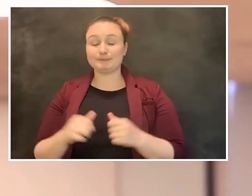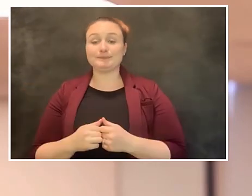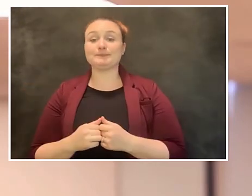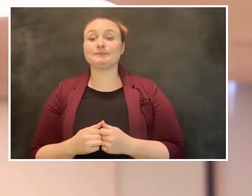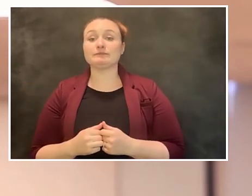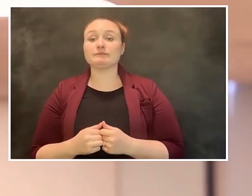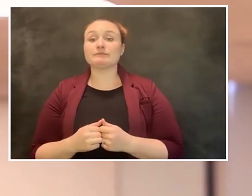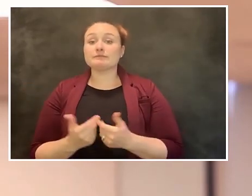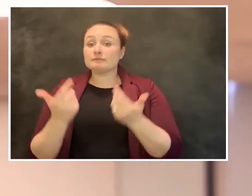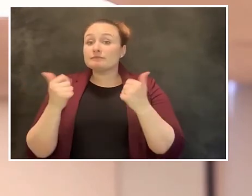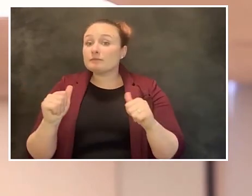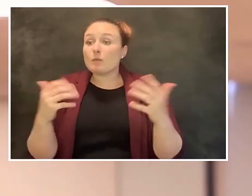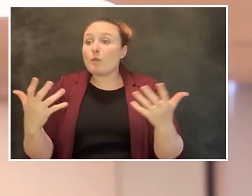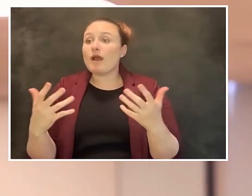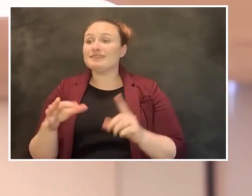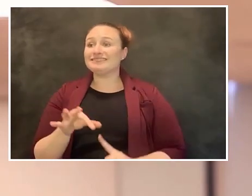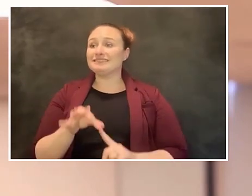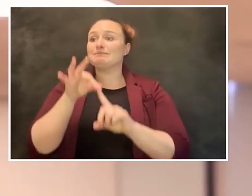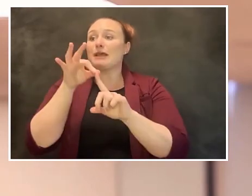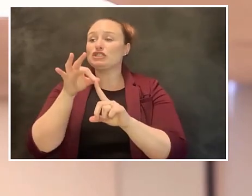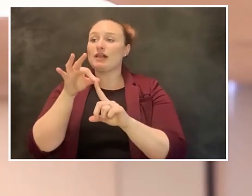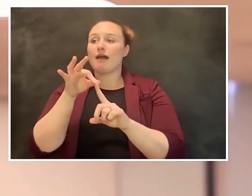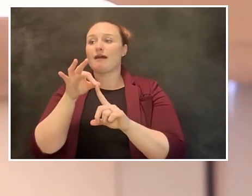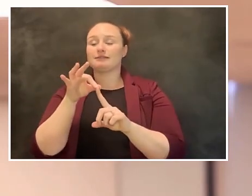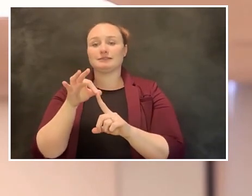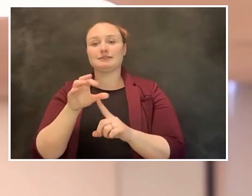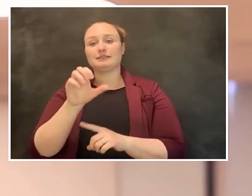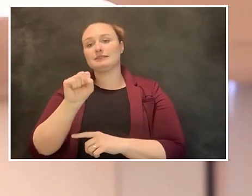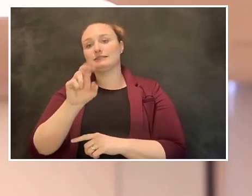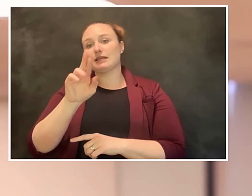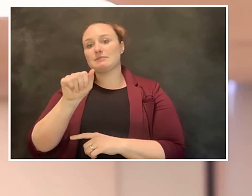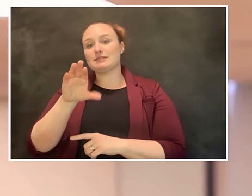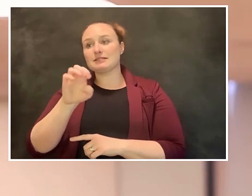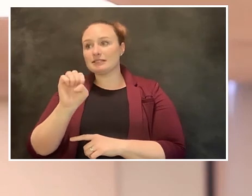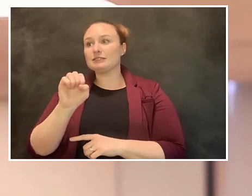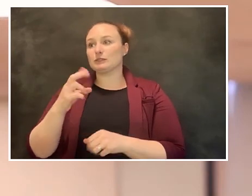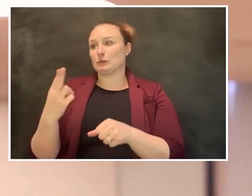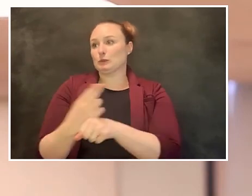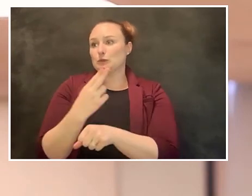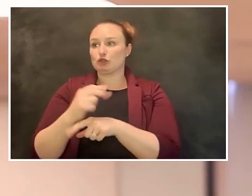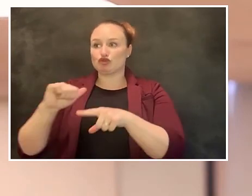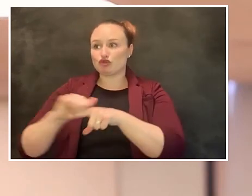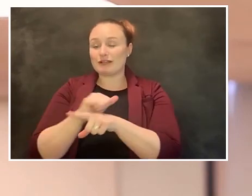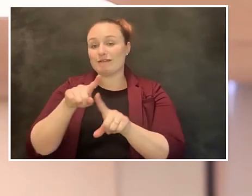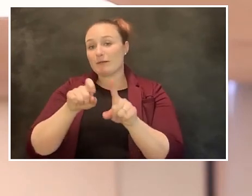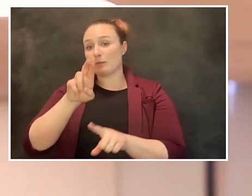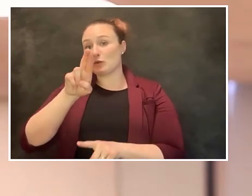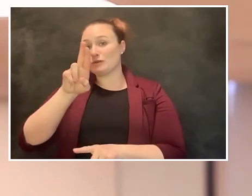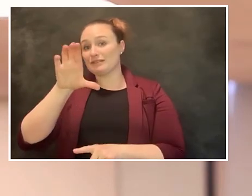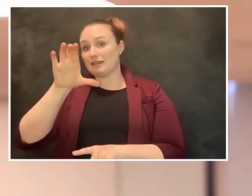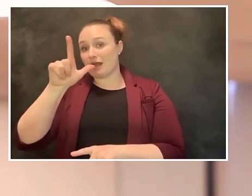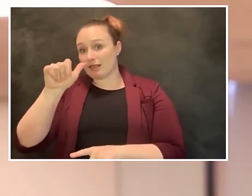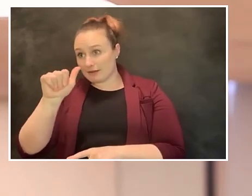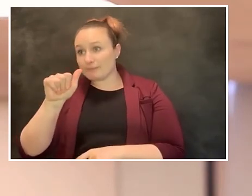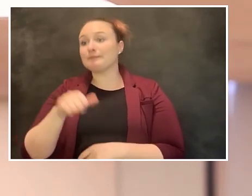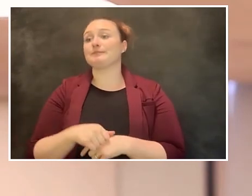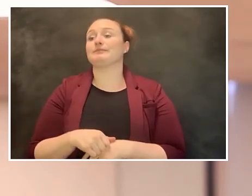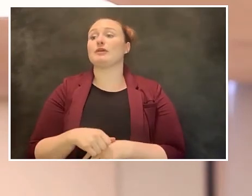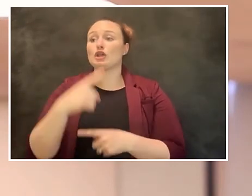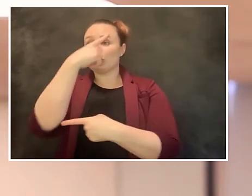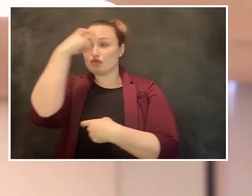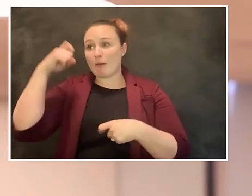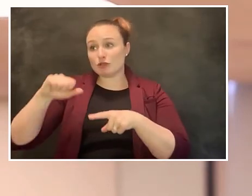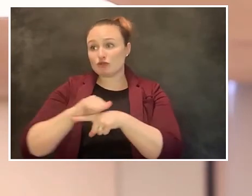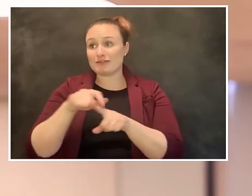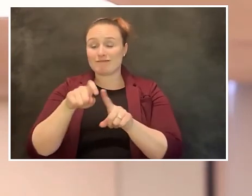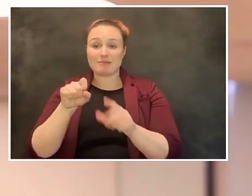included specialized substance use trainings through UCLA, trauma trainings from state experts, and partnerships with evidence-based